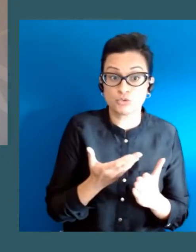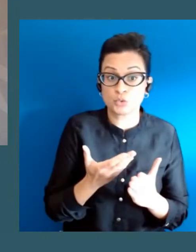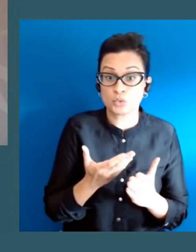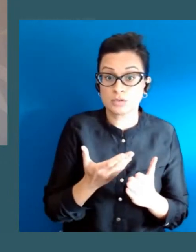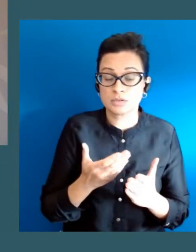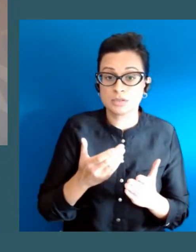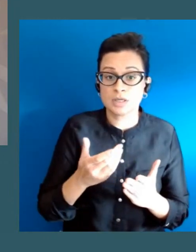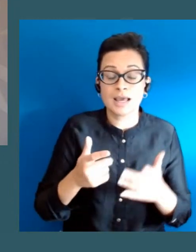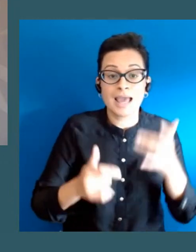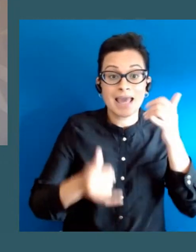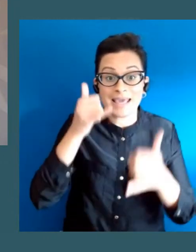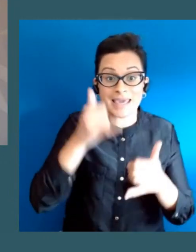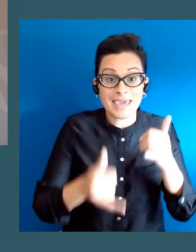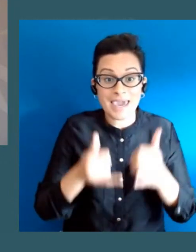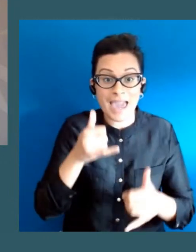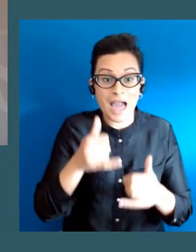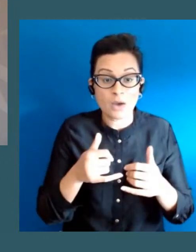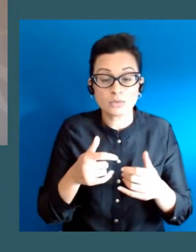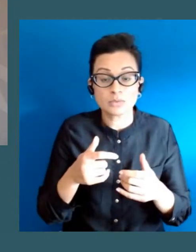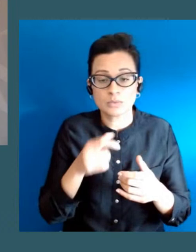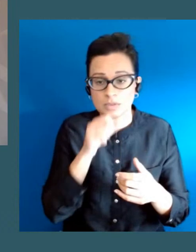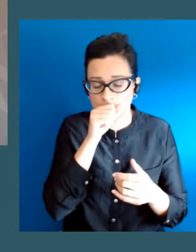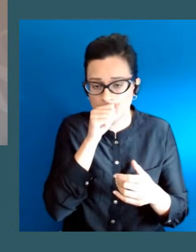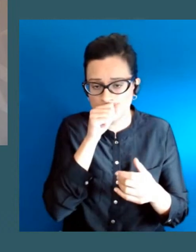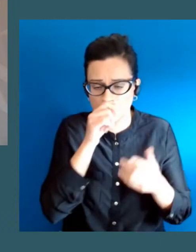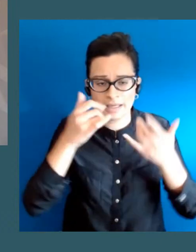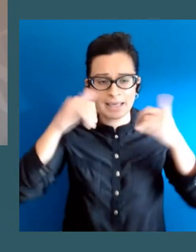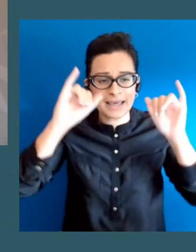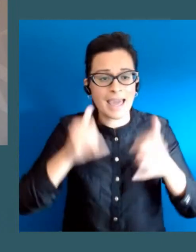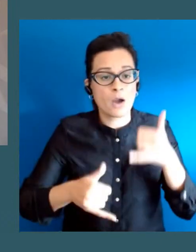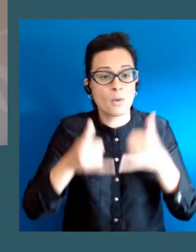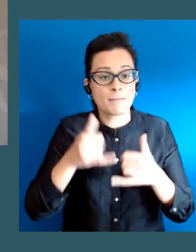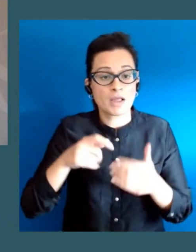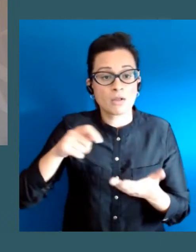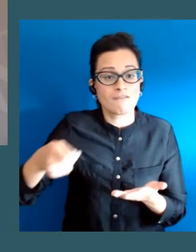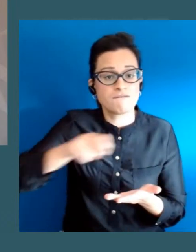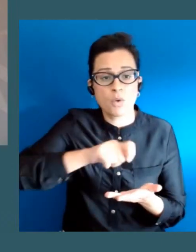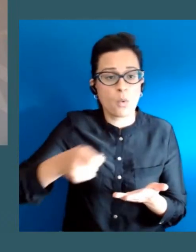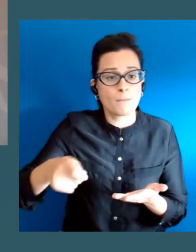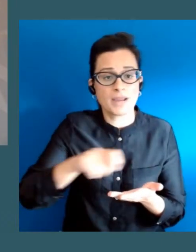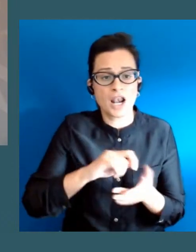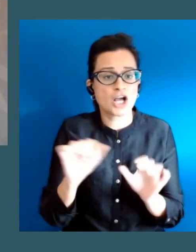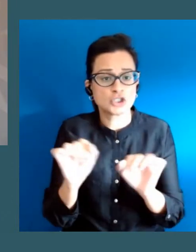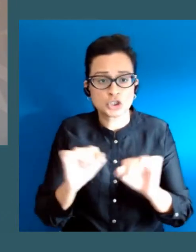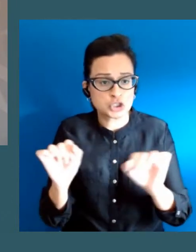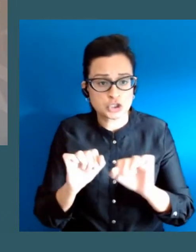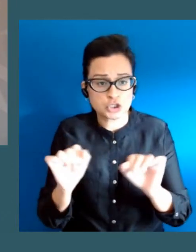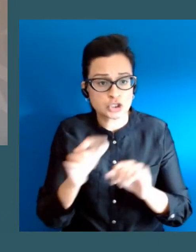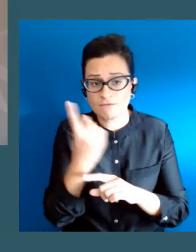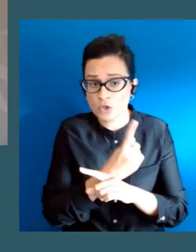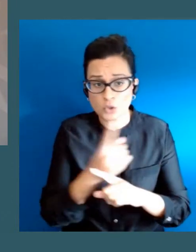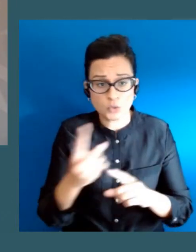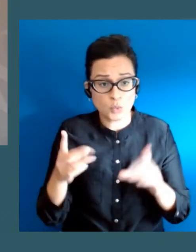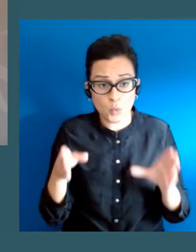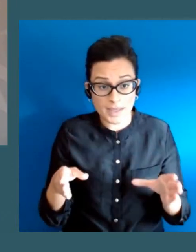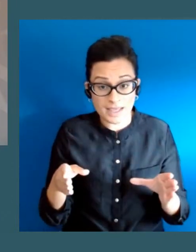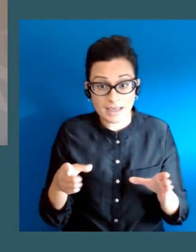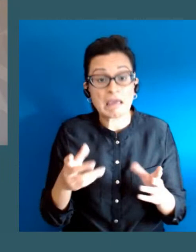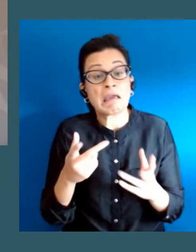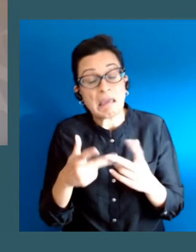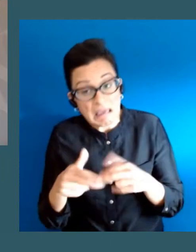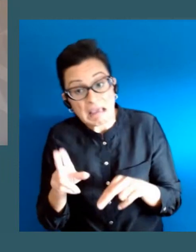formula in the first week of life, the general cow's milk formula in the first week of life, if you can help it.